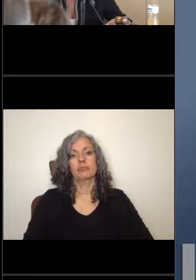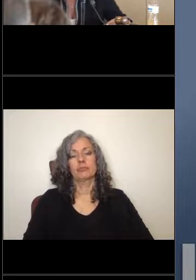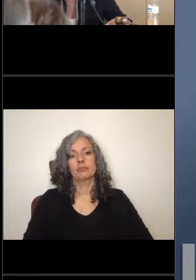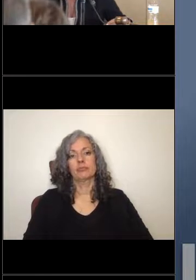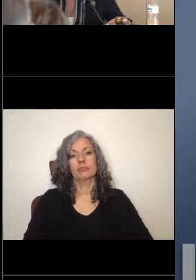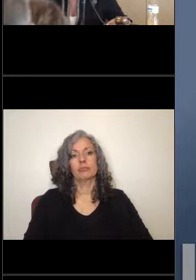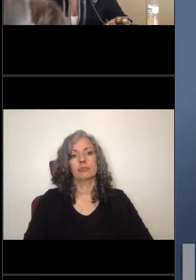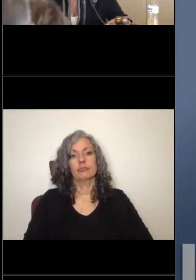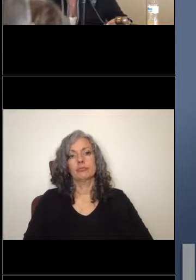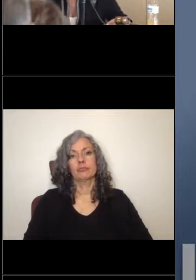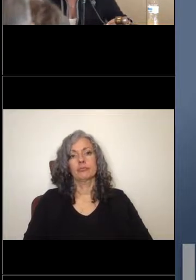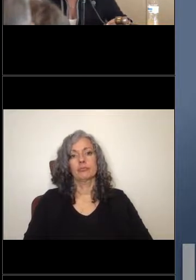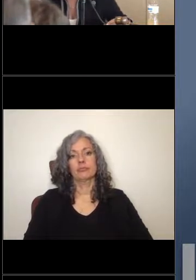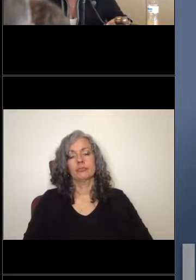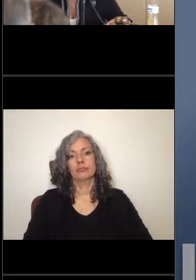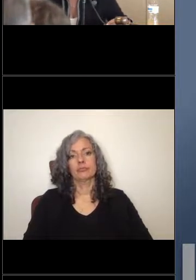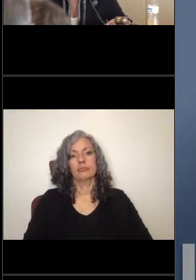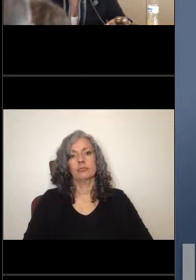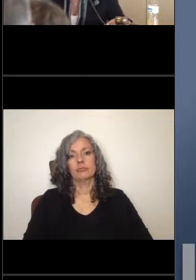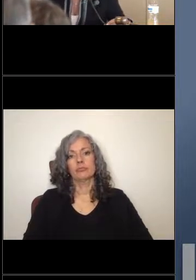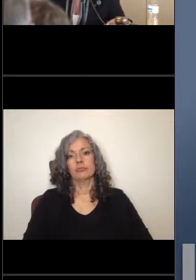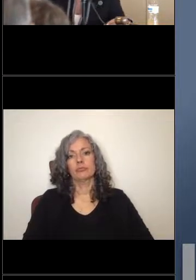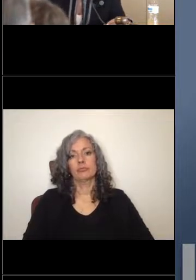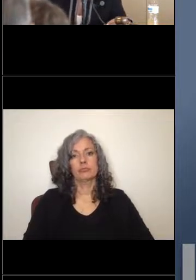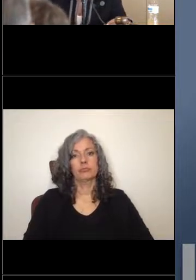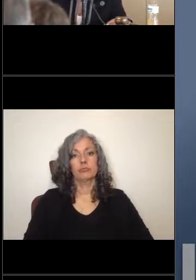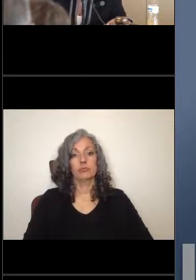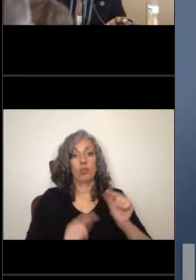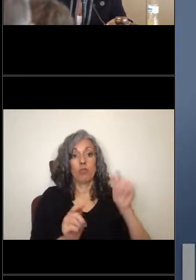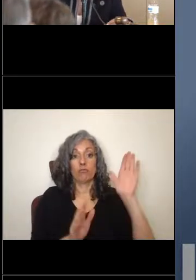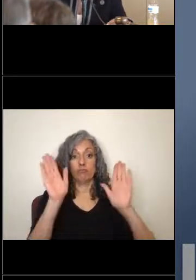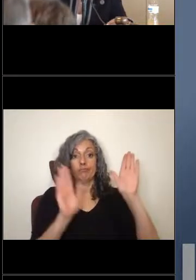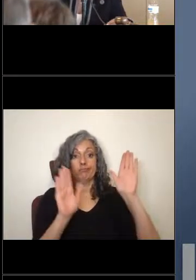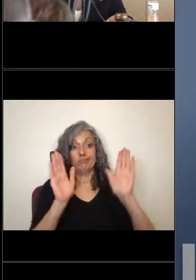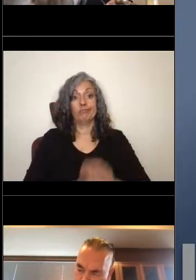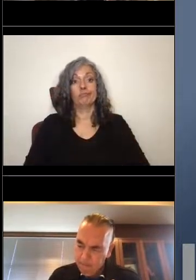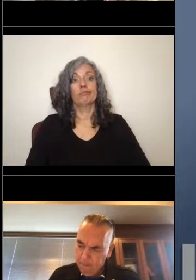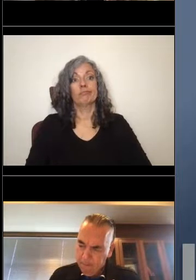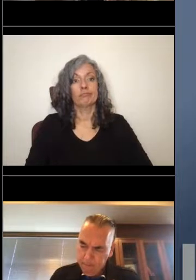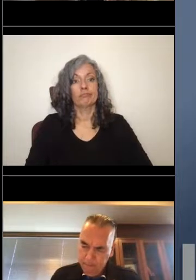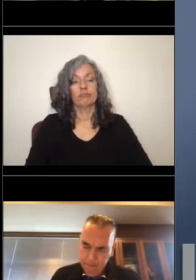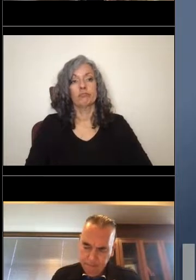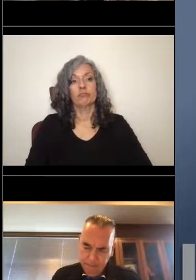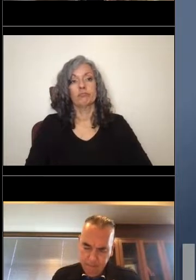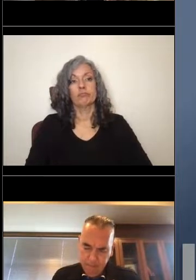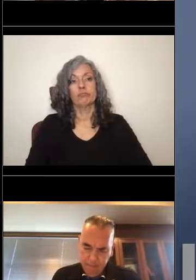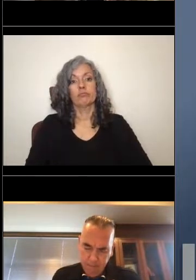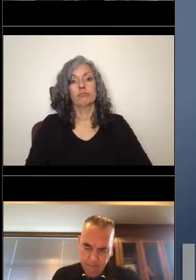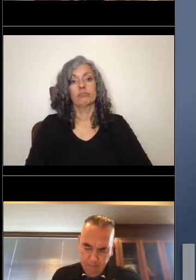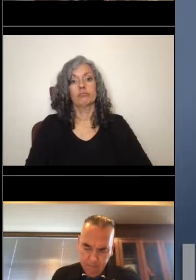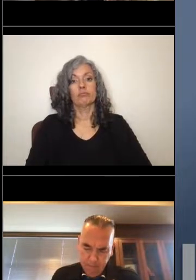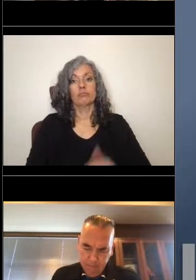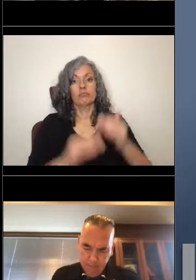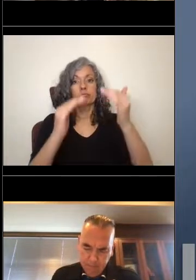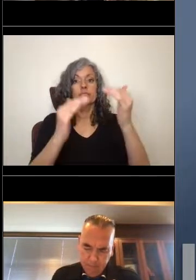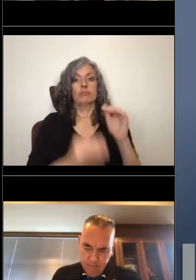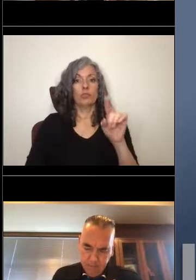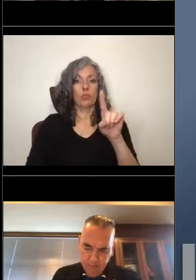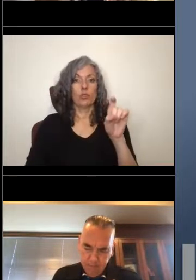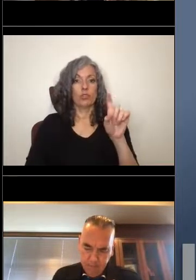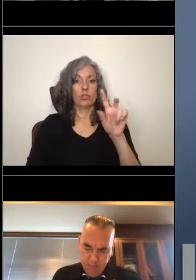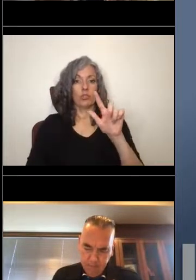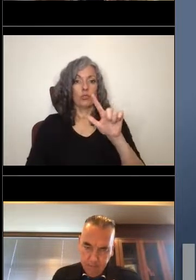seconds. Grisby, all those in favor? Aye. Thank you. Aye. Thank you. Now we're on 124 and 125,